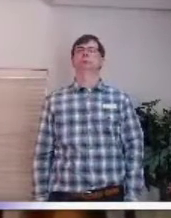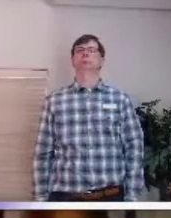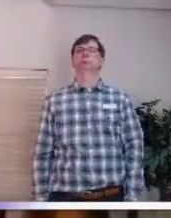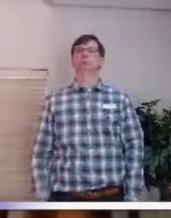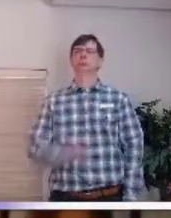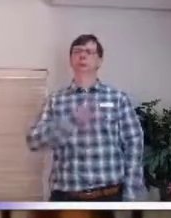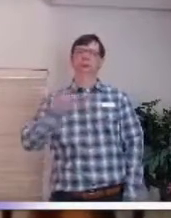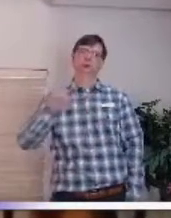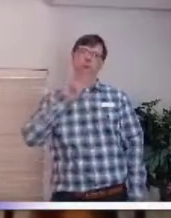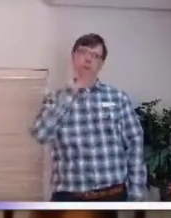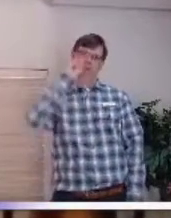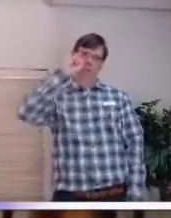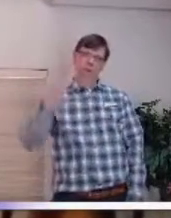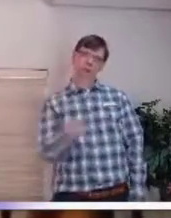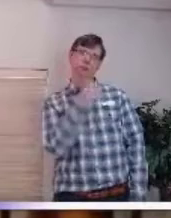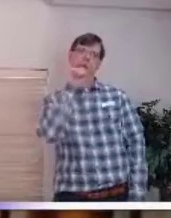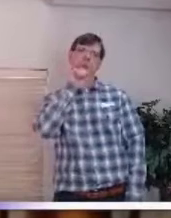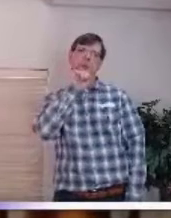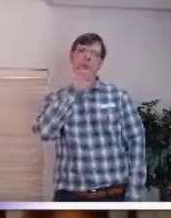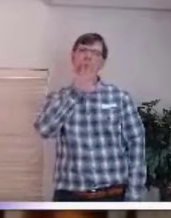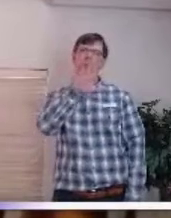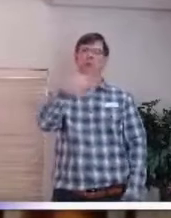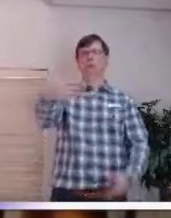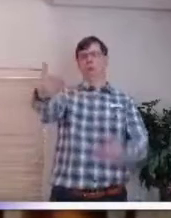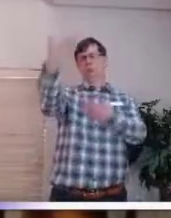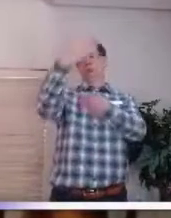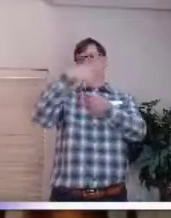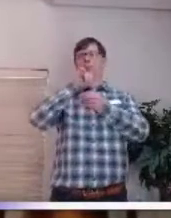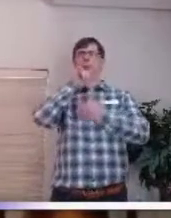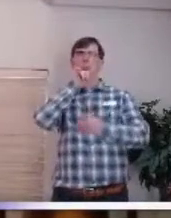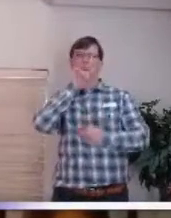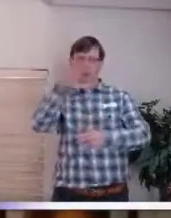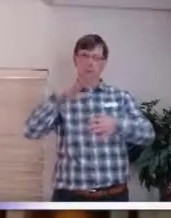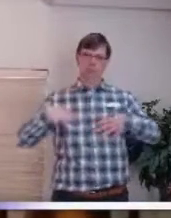and we're just going to breathe in that breath of life,